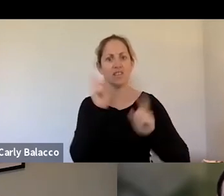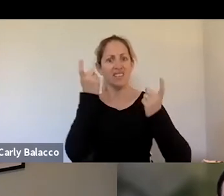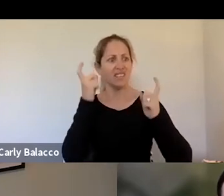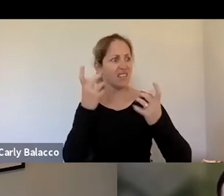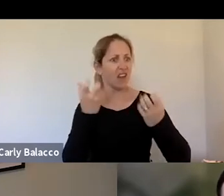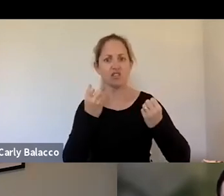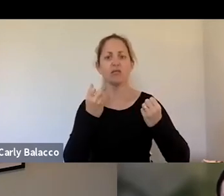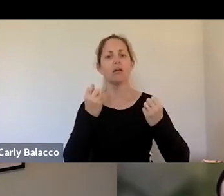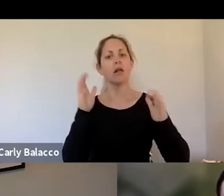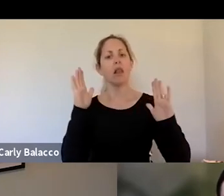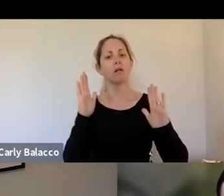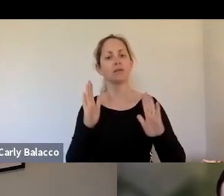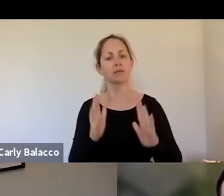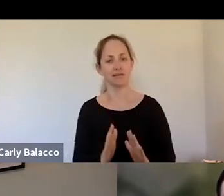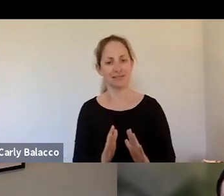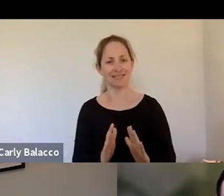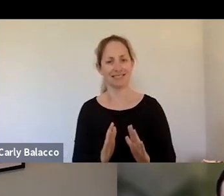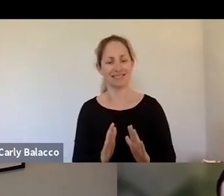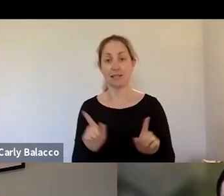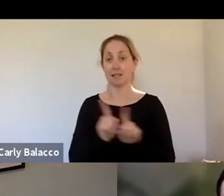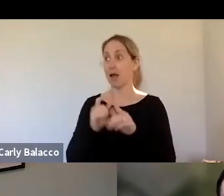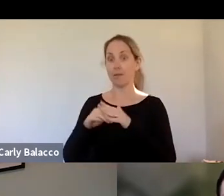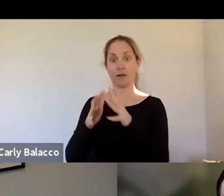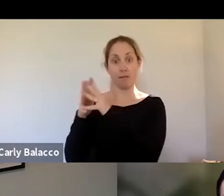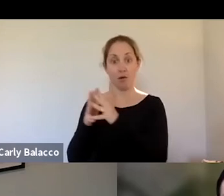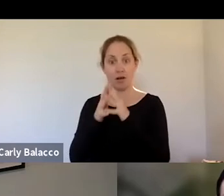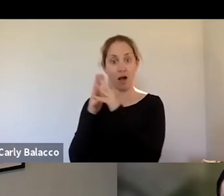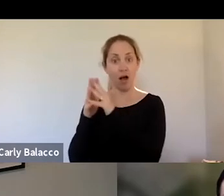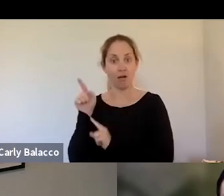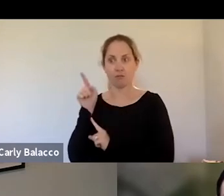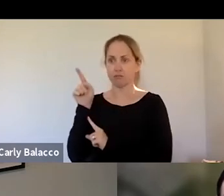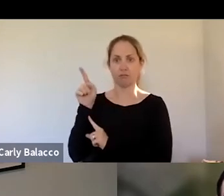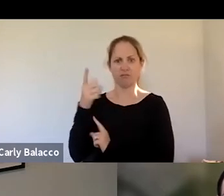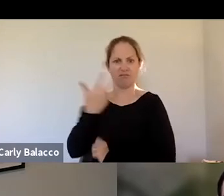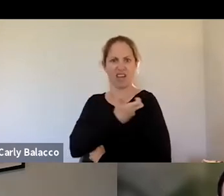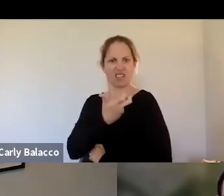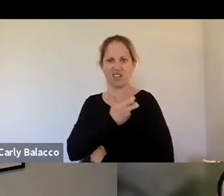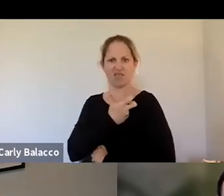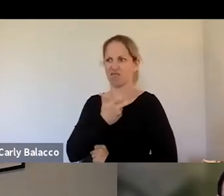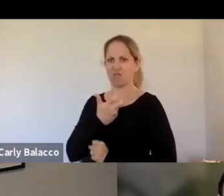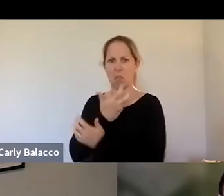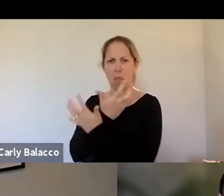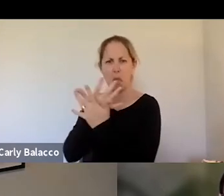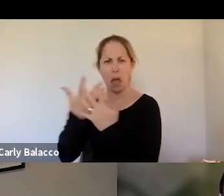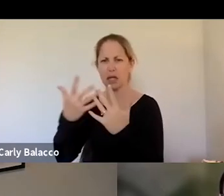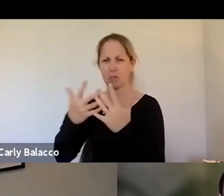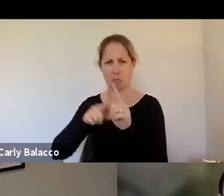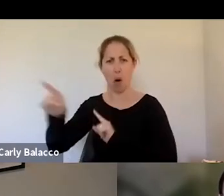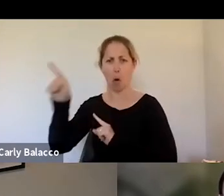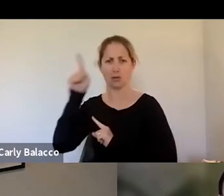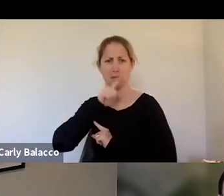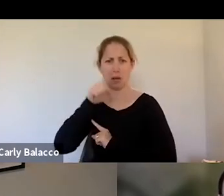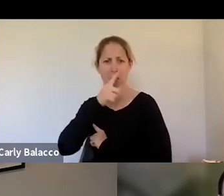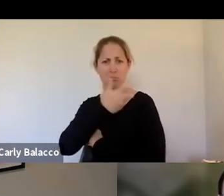US audiences, even as vaccination levels are quite high here. So as Alan was saying, almost all of our